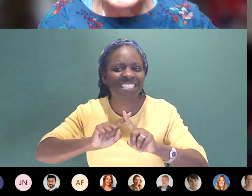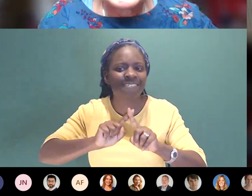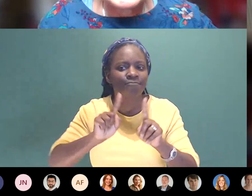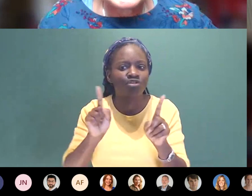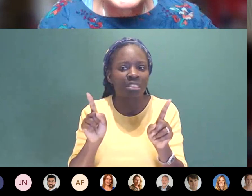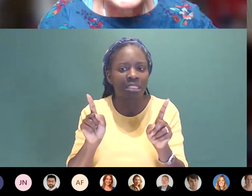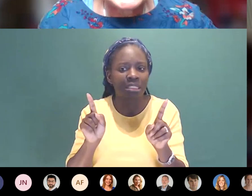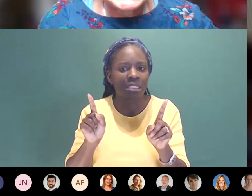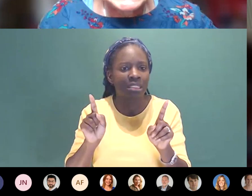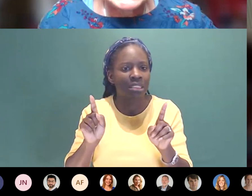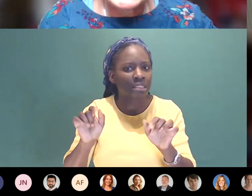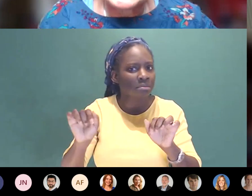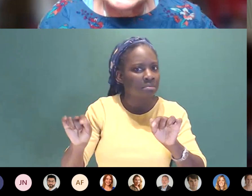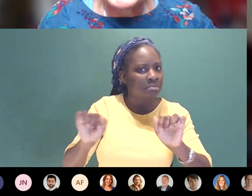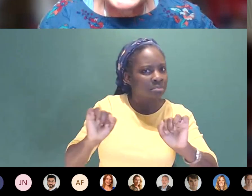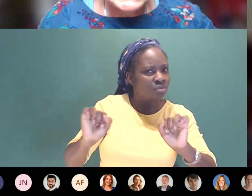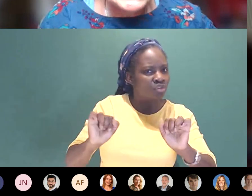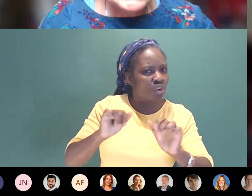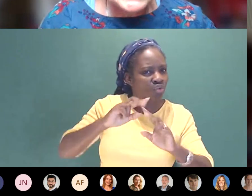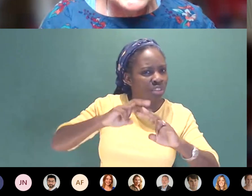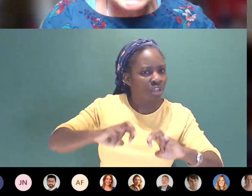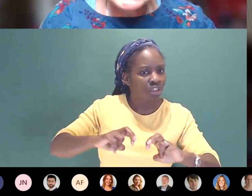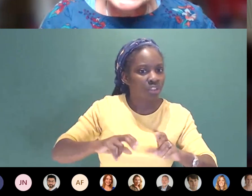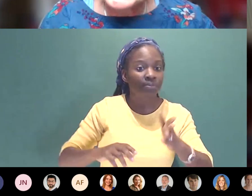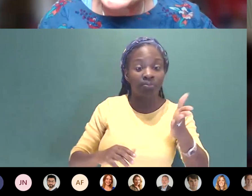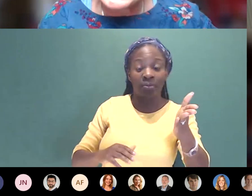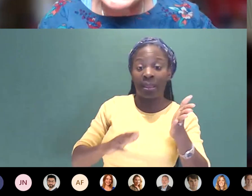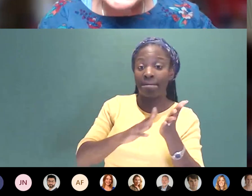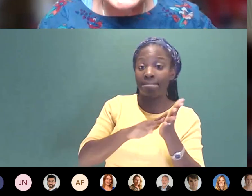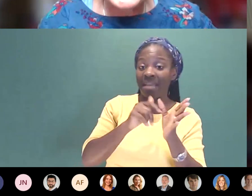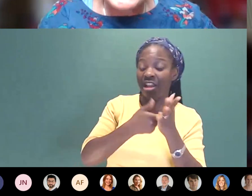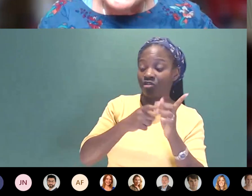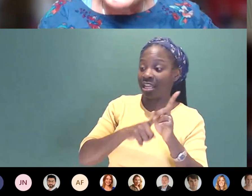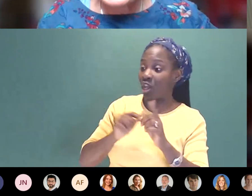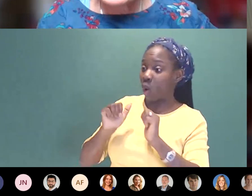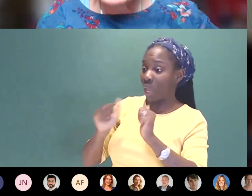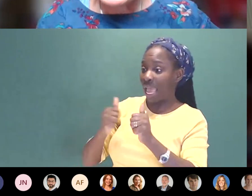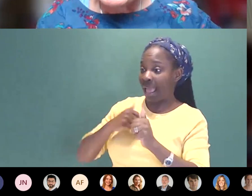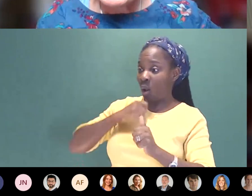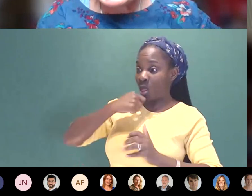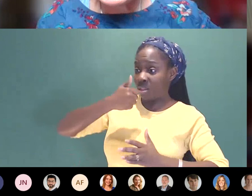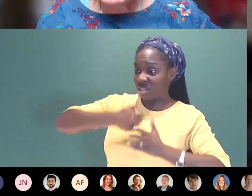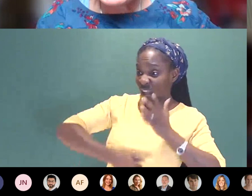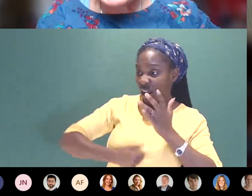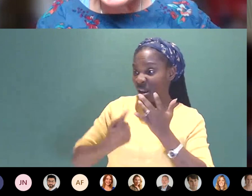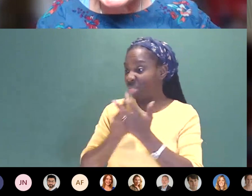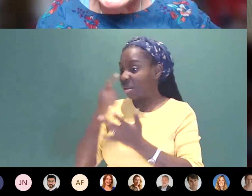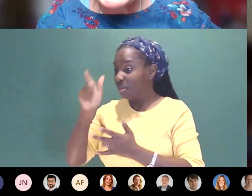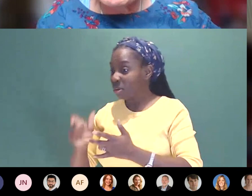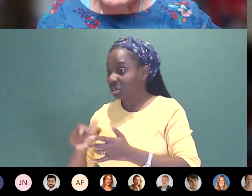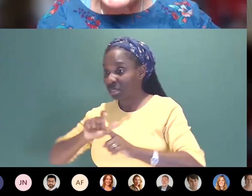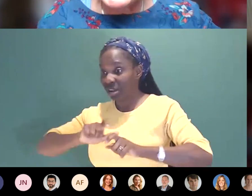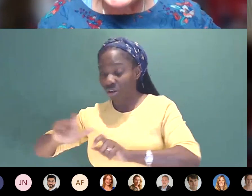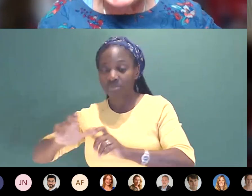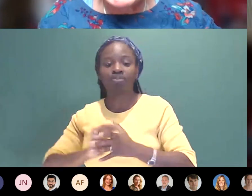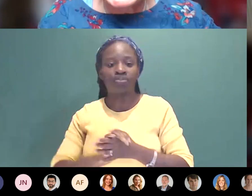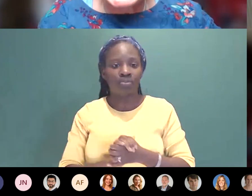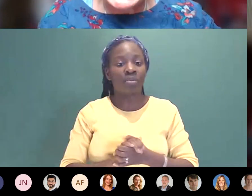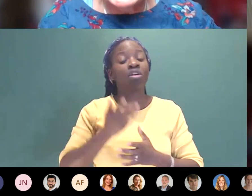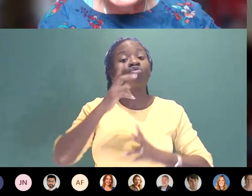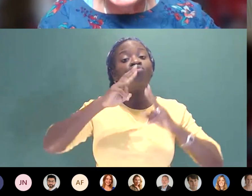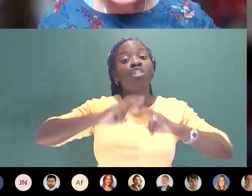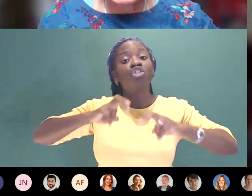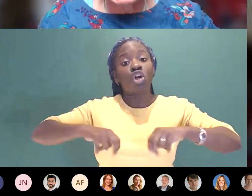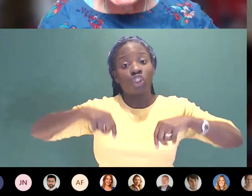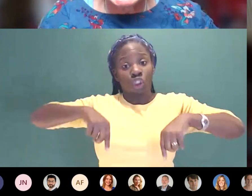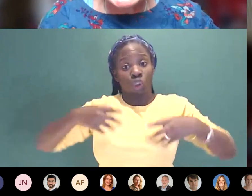research. Okay, shall I start off and then somebody else can continue? I think this research that we're talking about